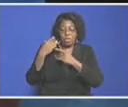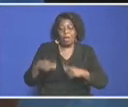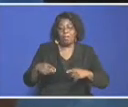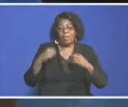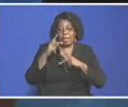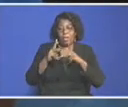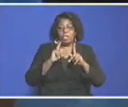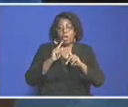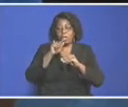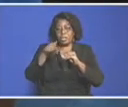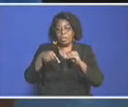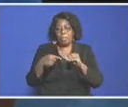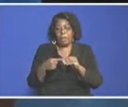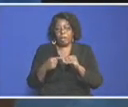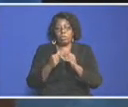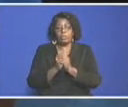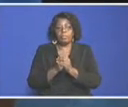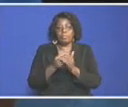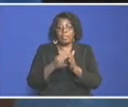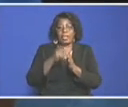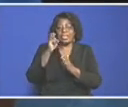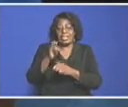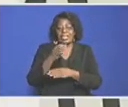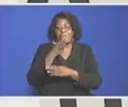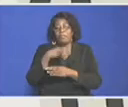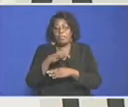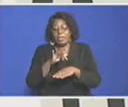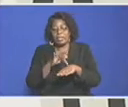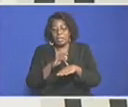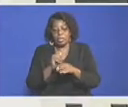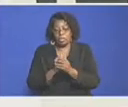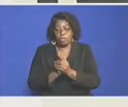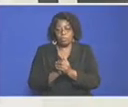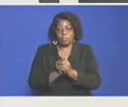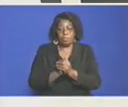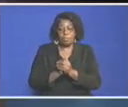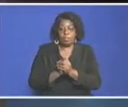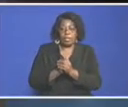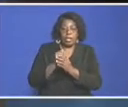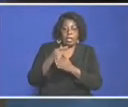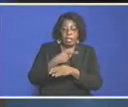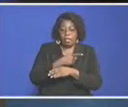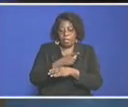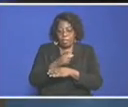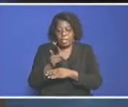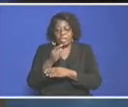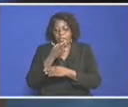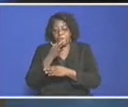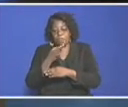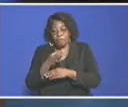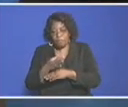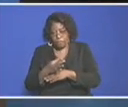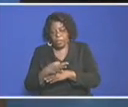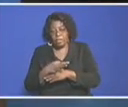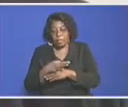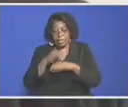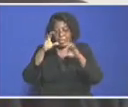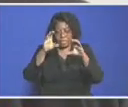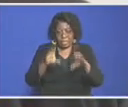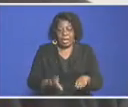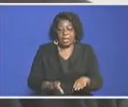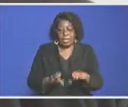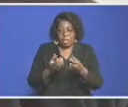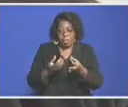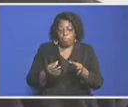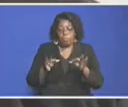people talk about, it needs a female touch. These female political candidates are not only confident in their roles they play in